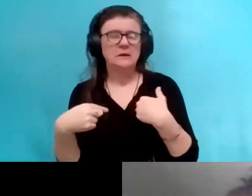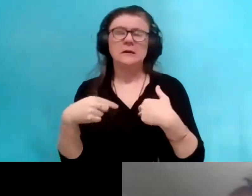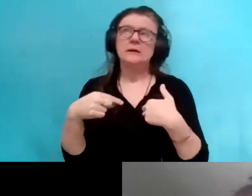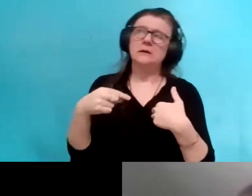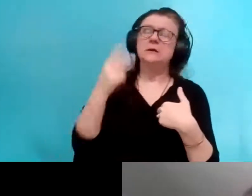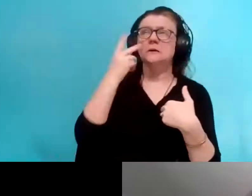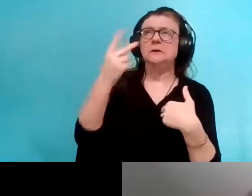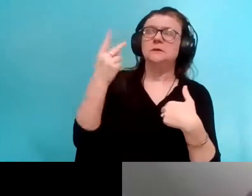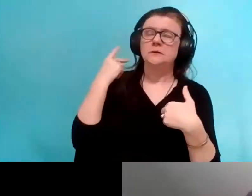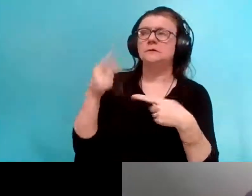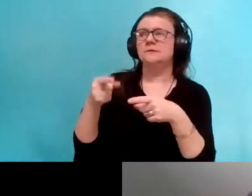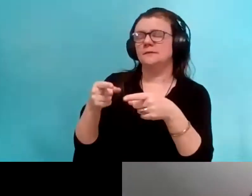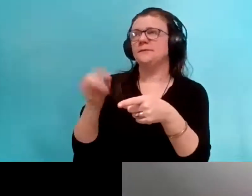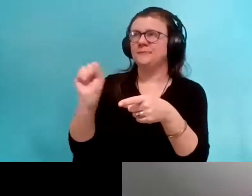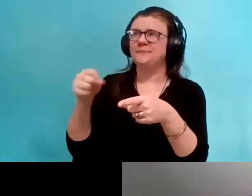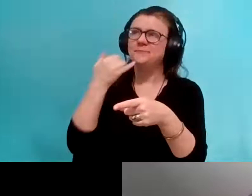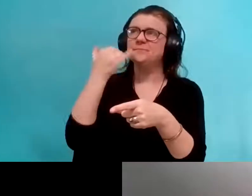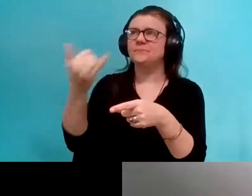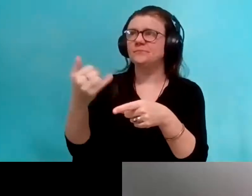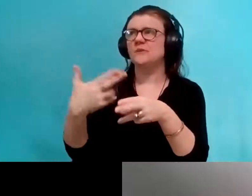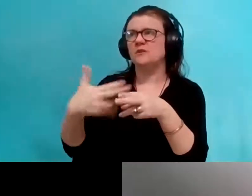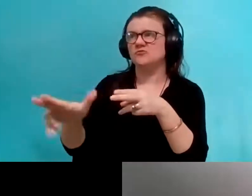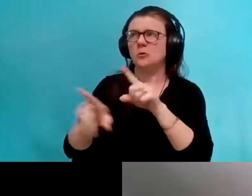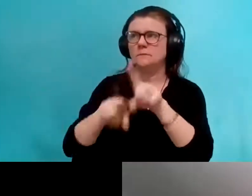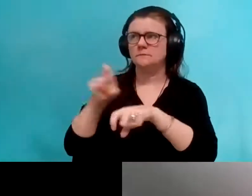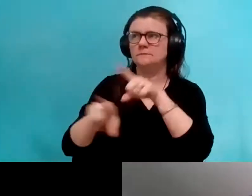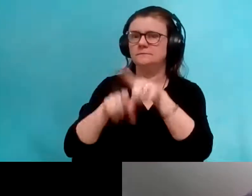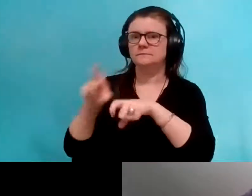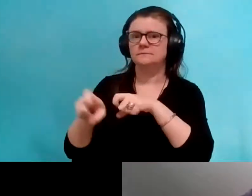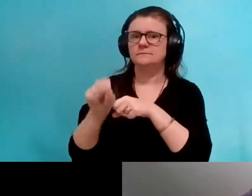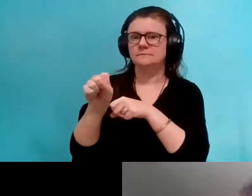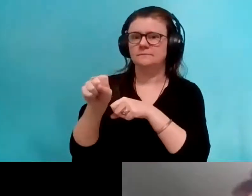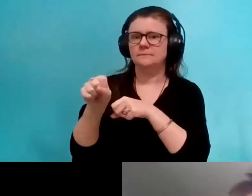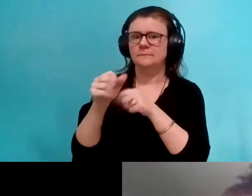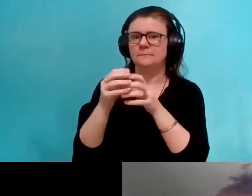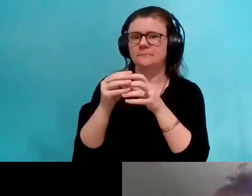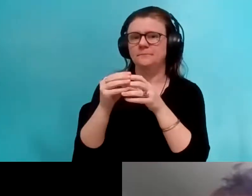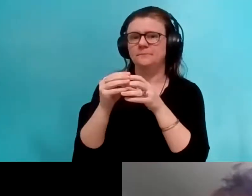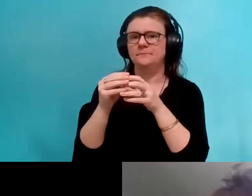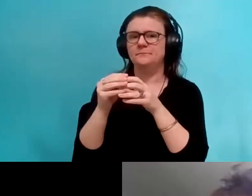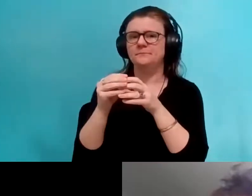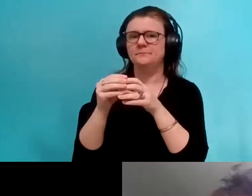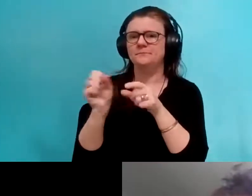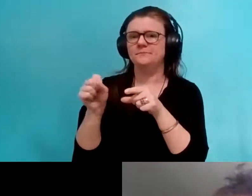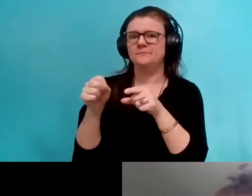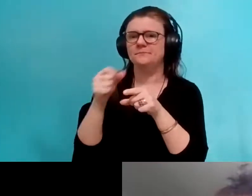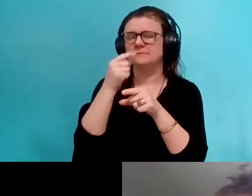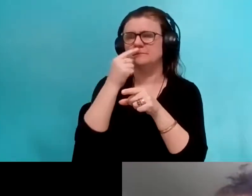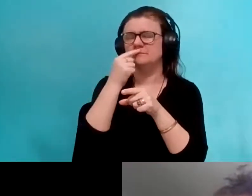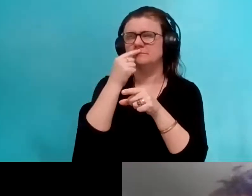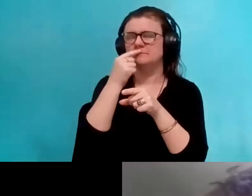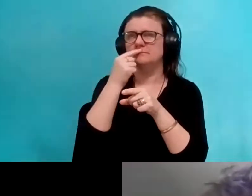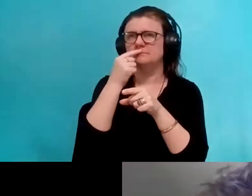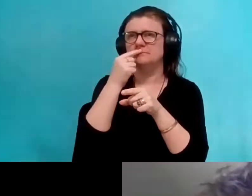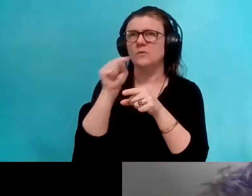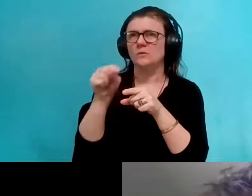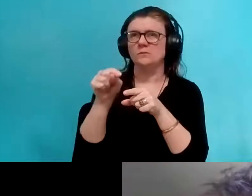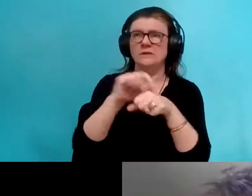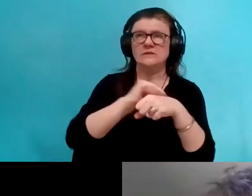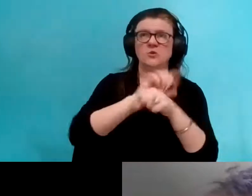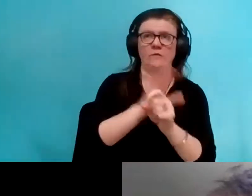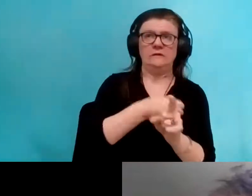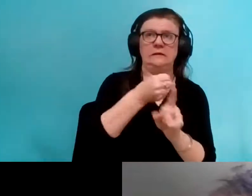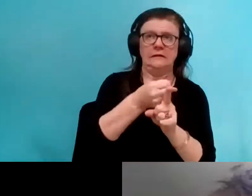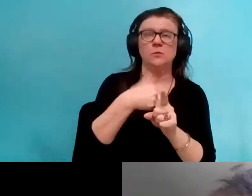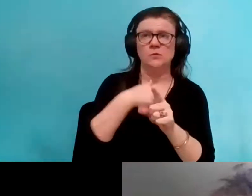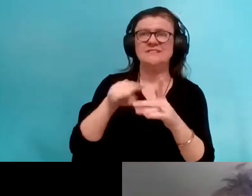was we kind of did, obviously we created the questionnaire pretty soon after the outbreak of COVID-19, and